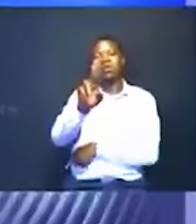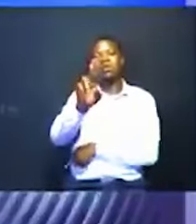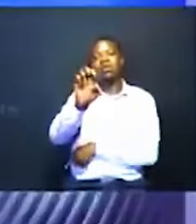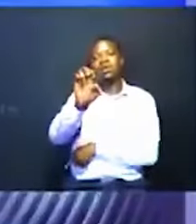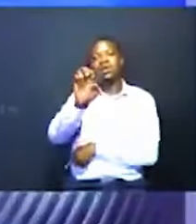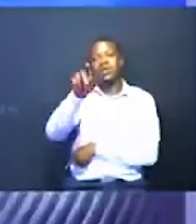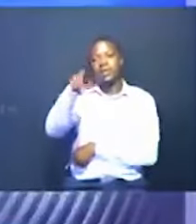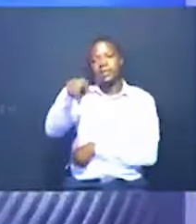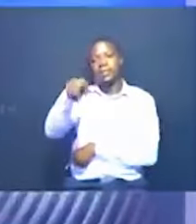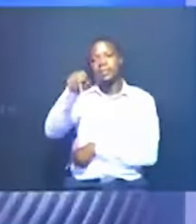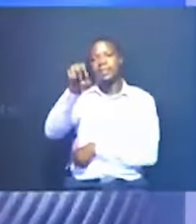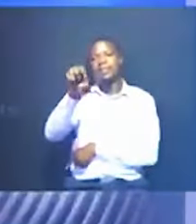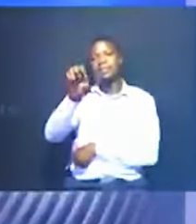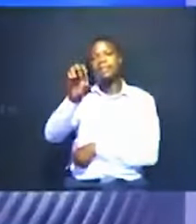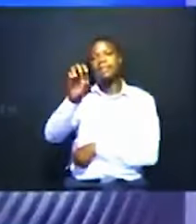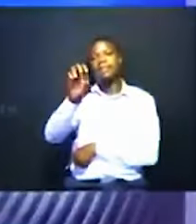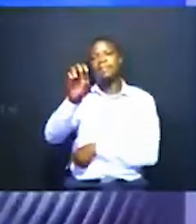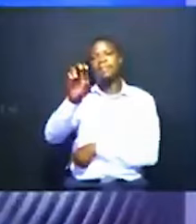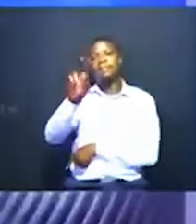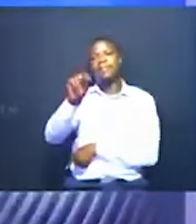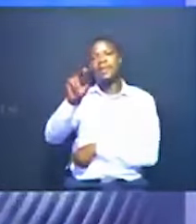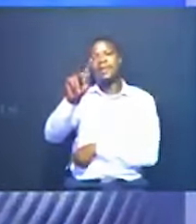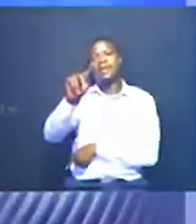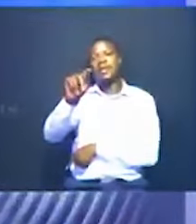are concerned.